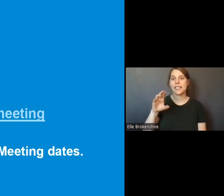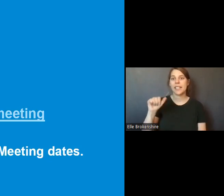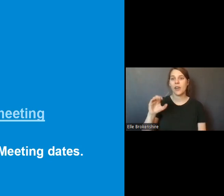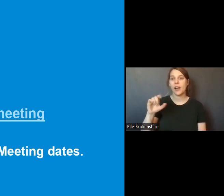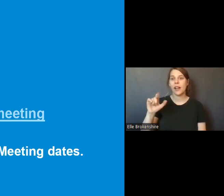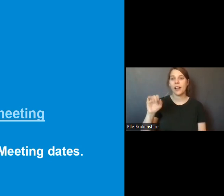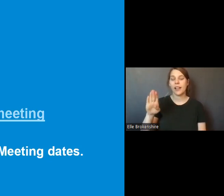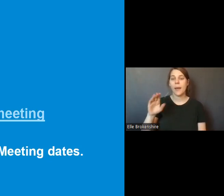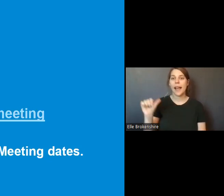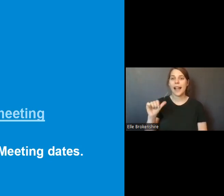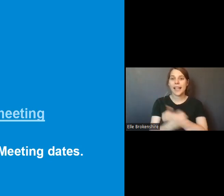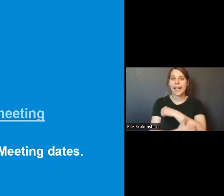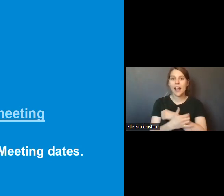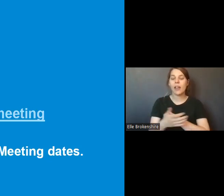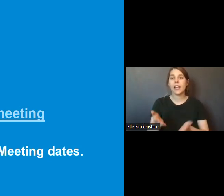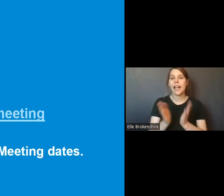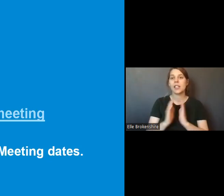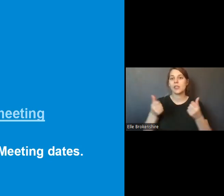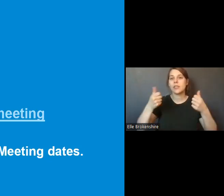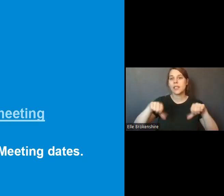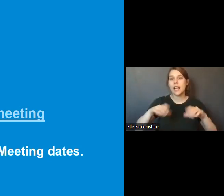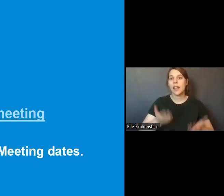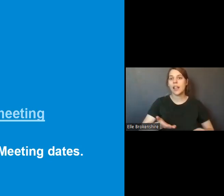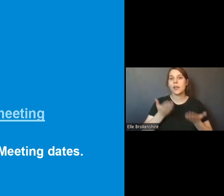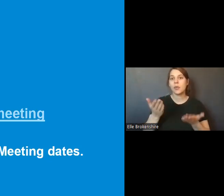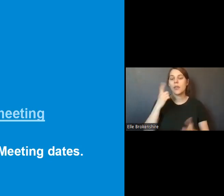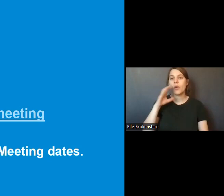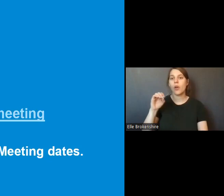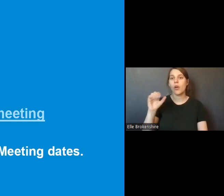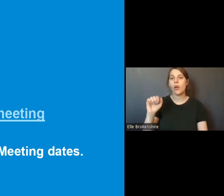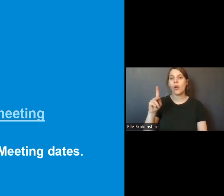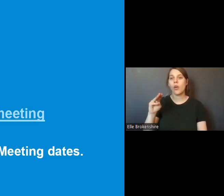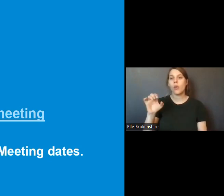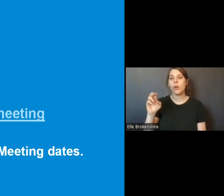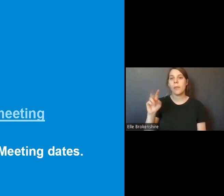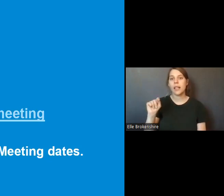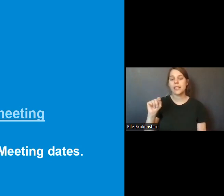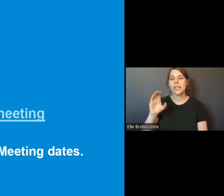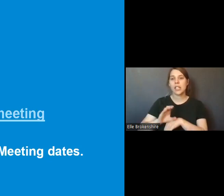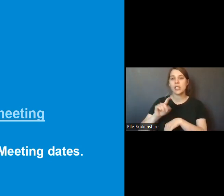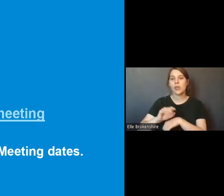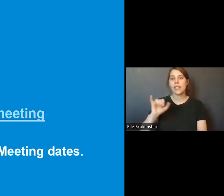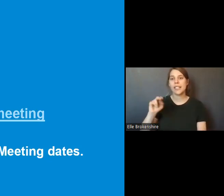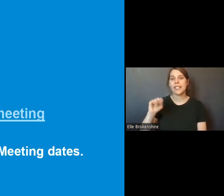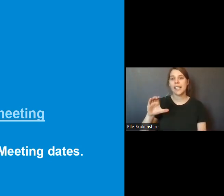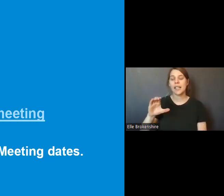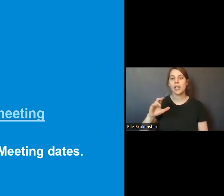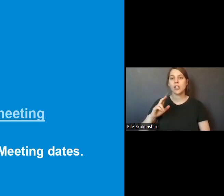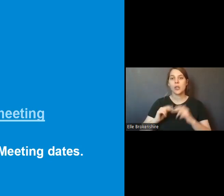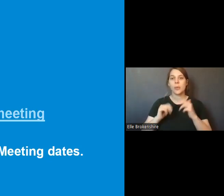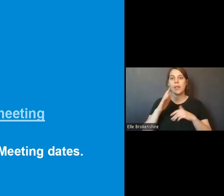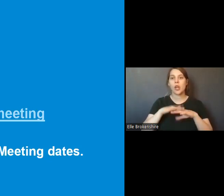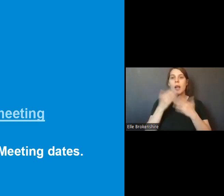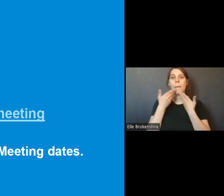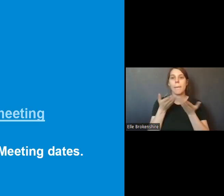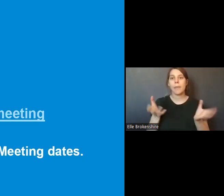County, requesting that you turn down the proposal for Oakmont Consultants, Inc. to build along the publicly owned forested lots